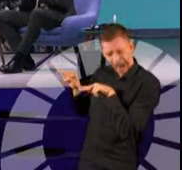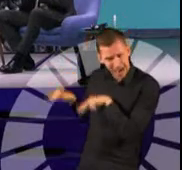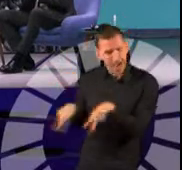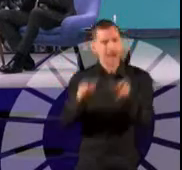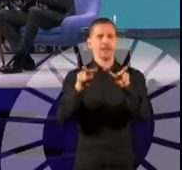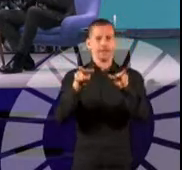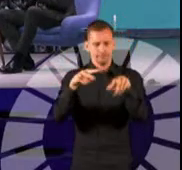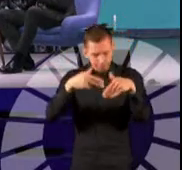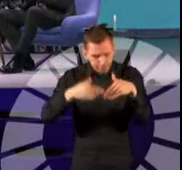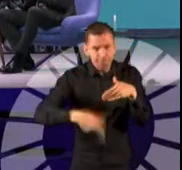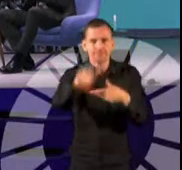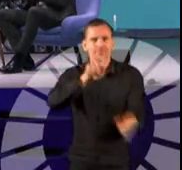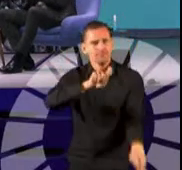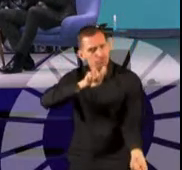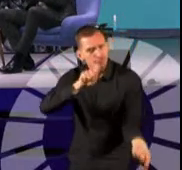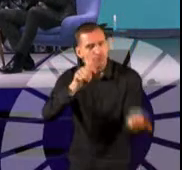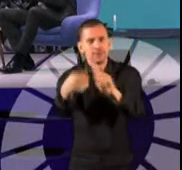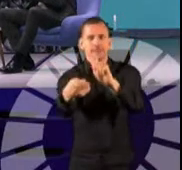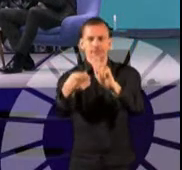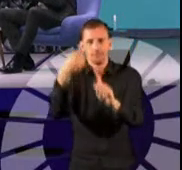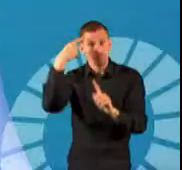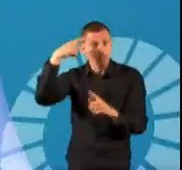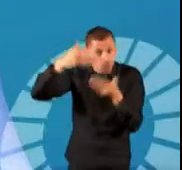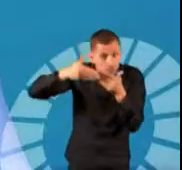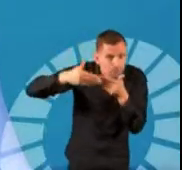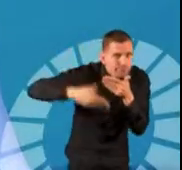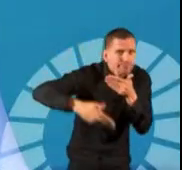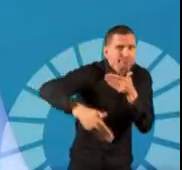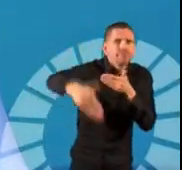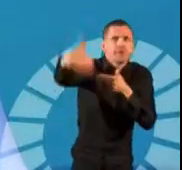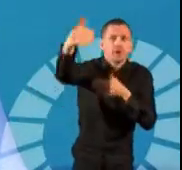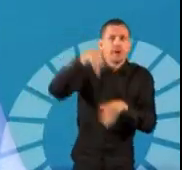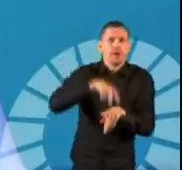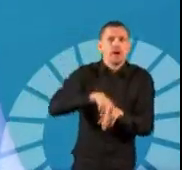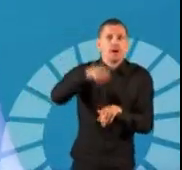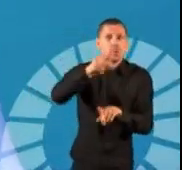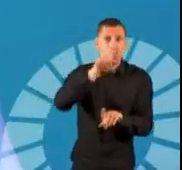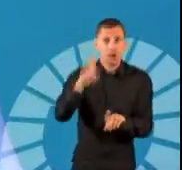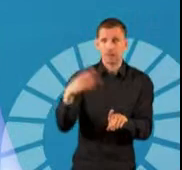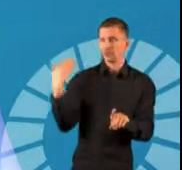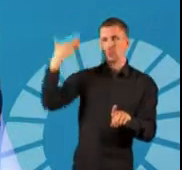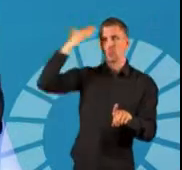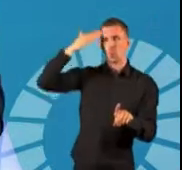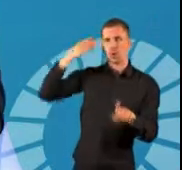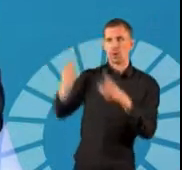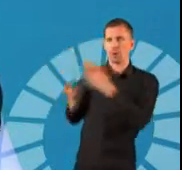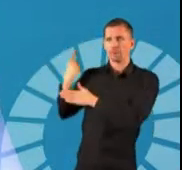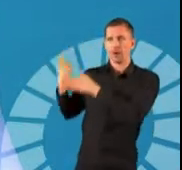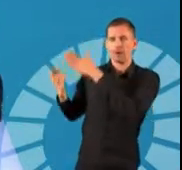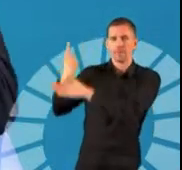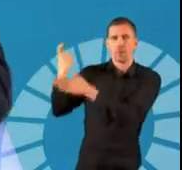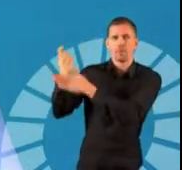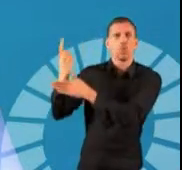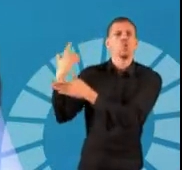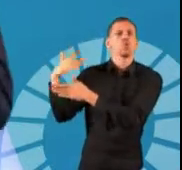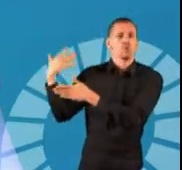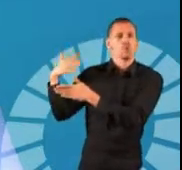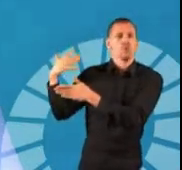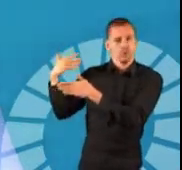economic and social changes, enabling us to move forward stronger than in the past, carrying with us these values of humanism and